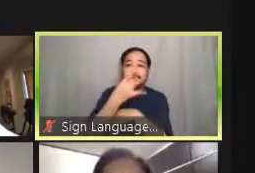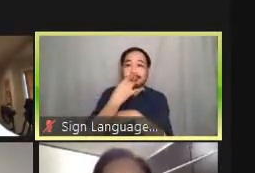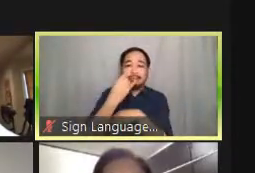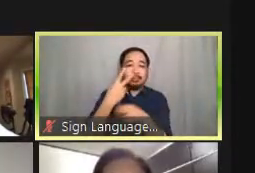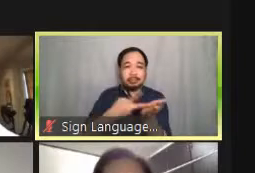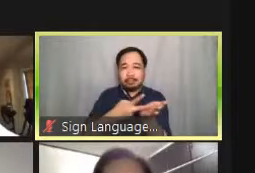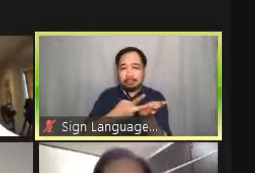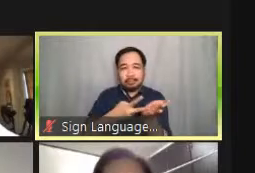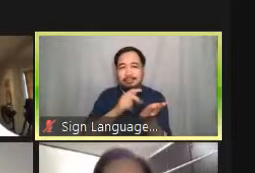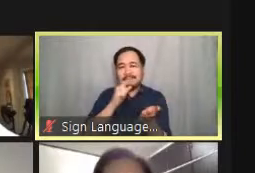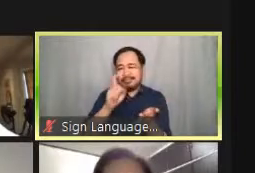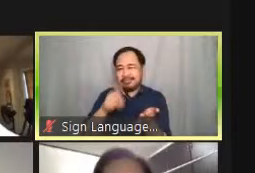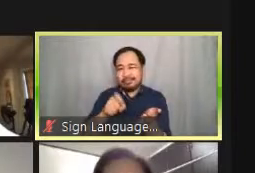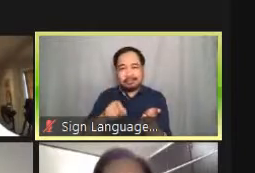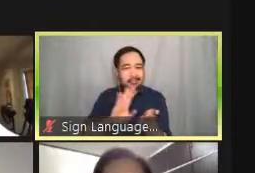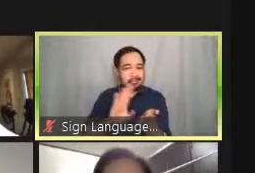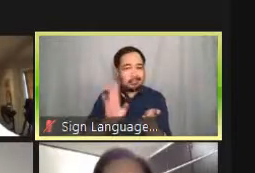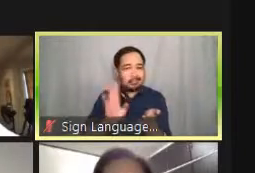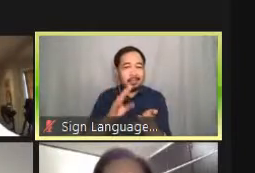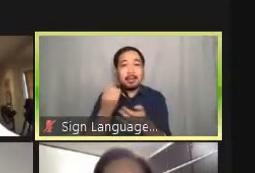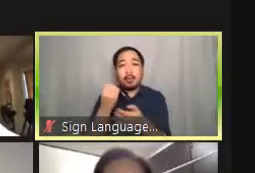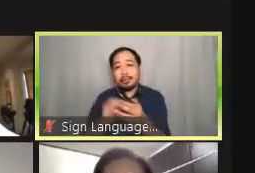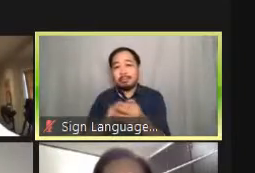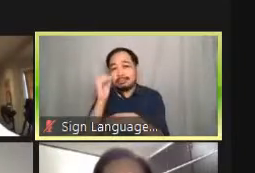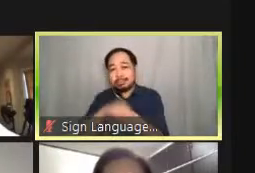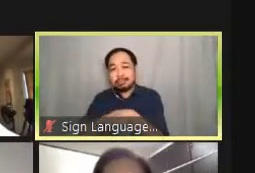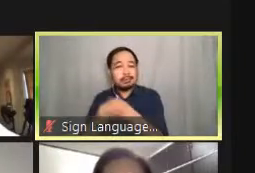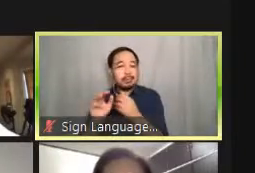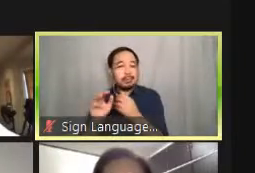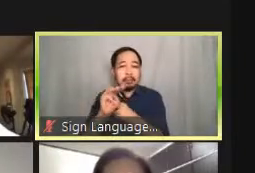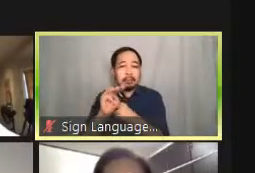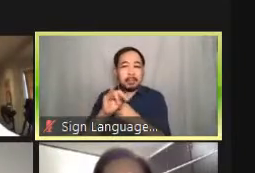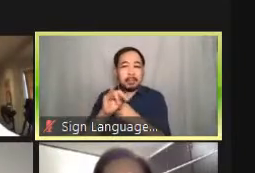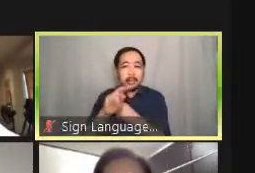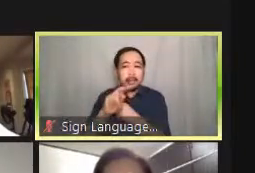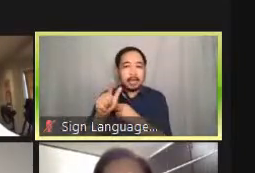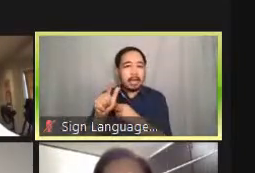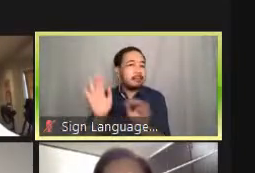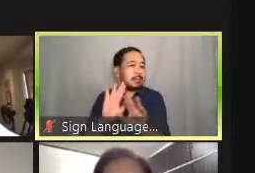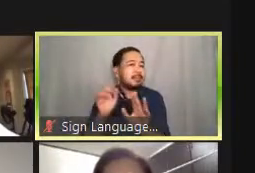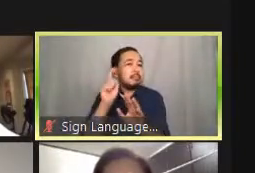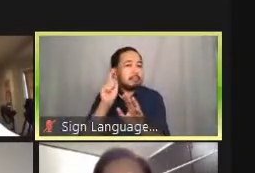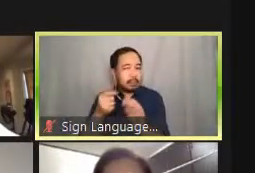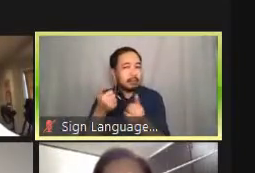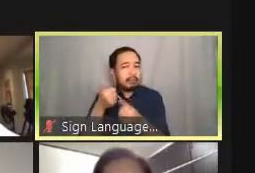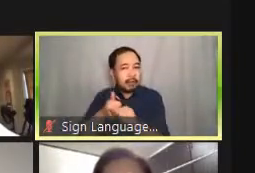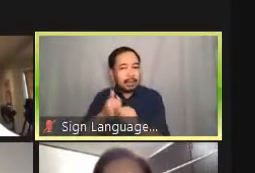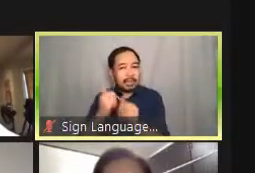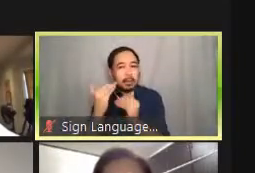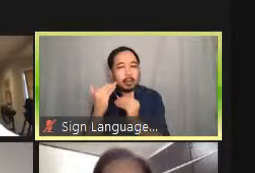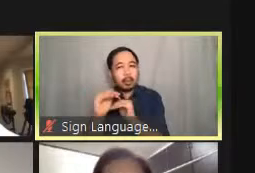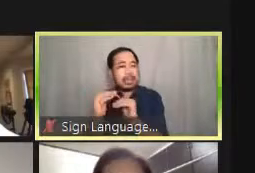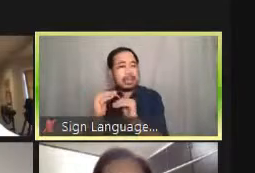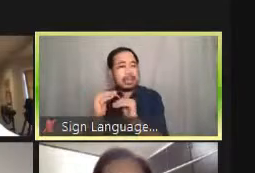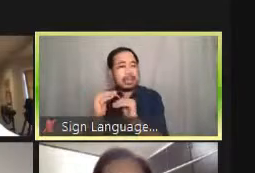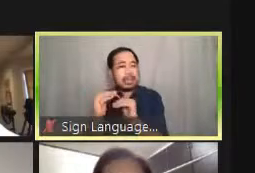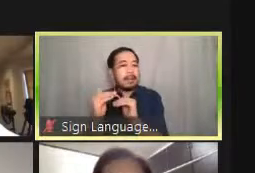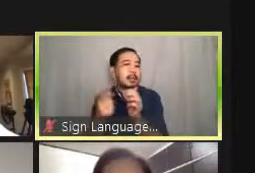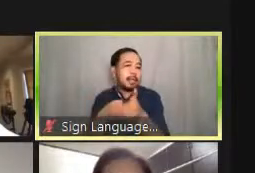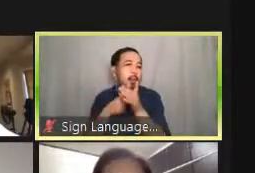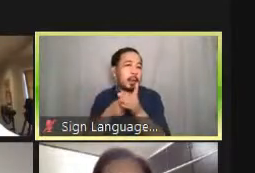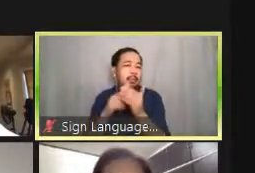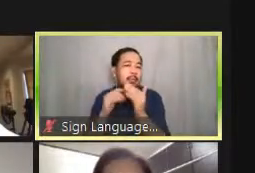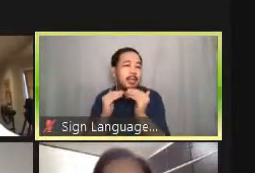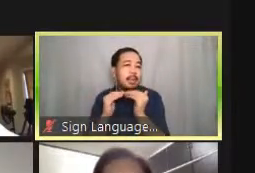yes, okay, hindi natin kailangan ng minerals. So stay with right levels for your age.